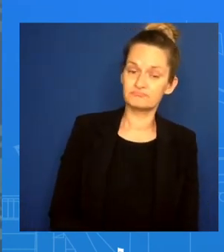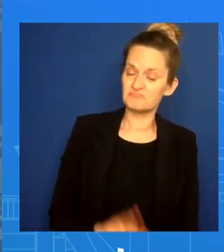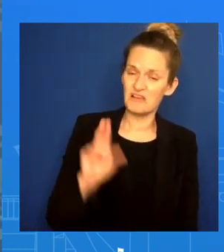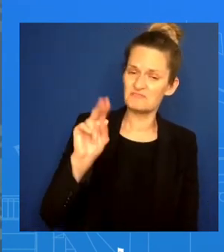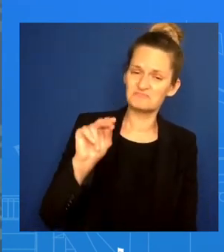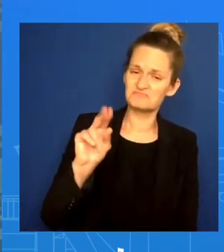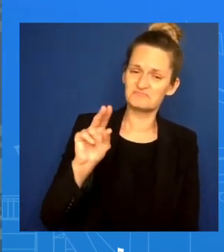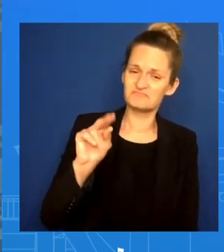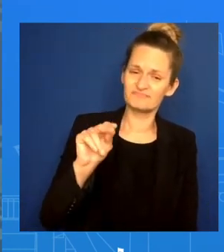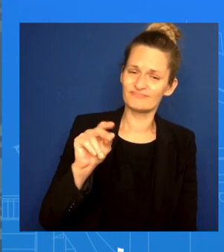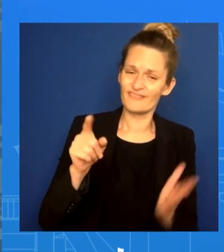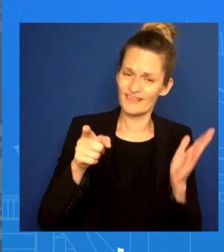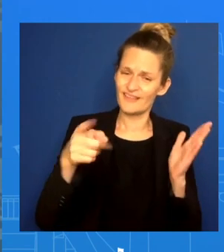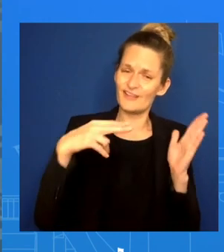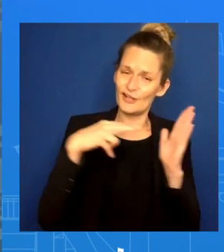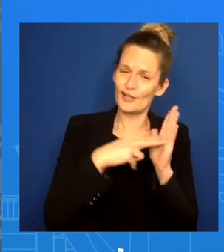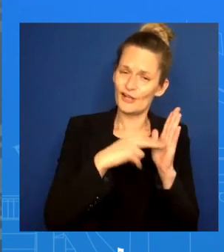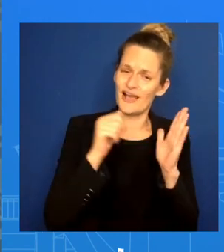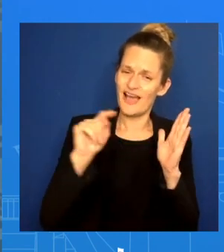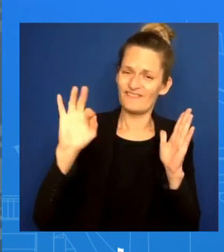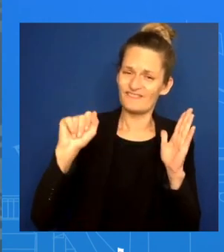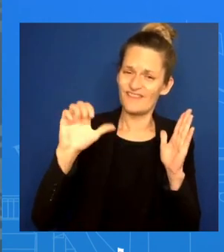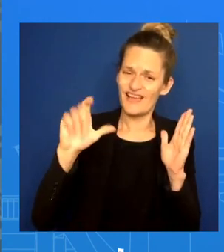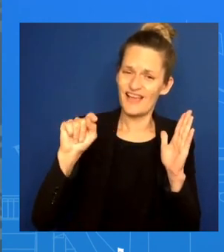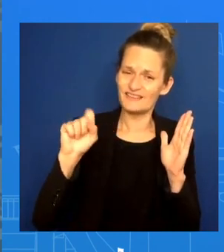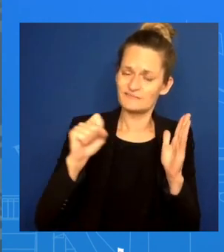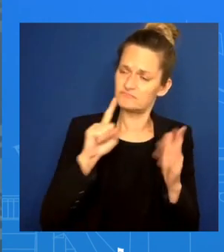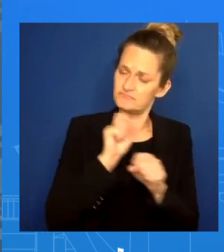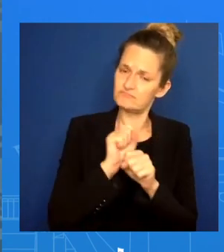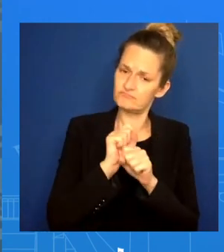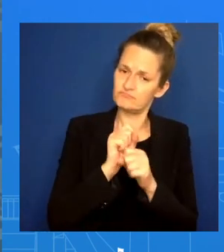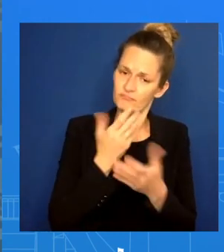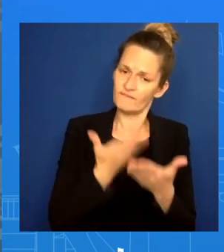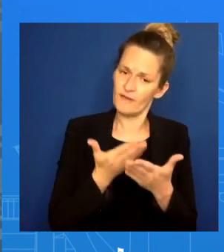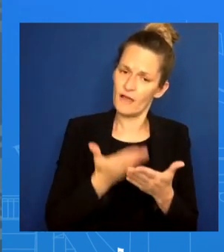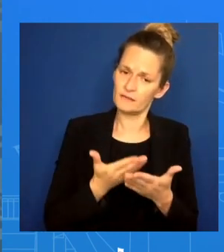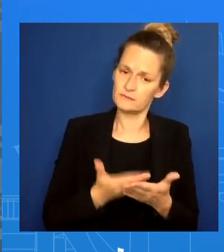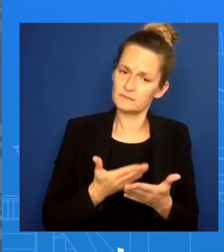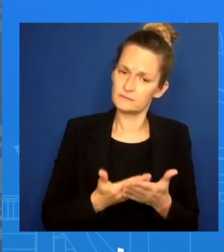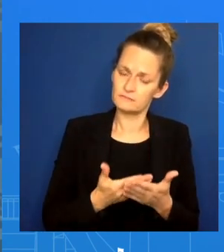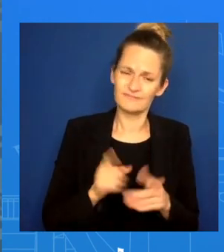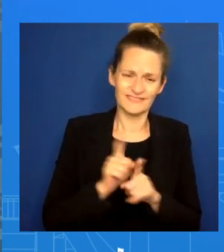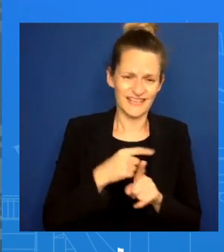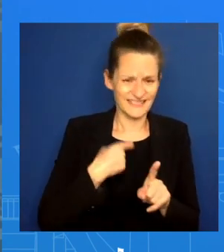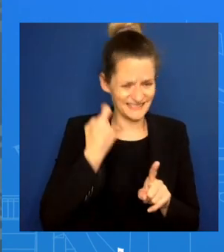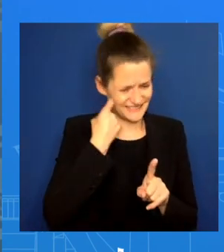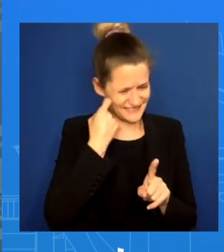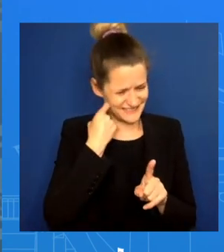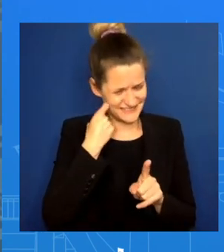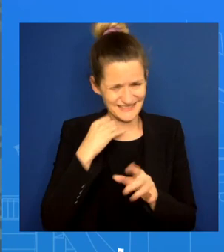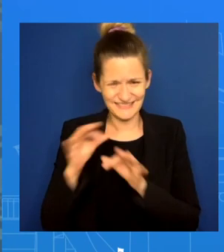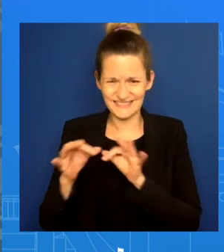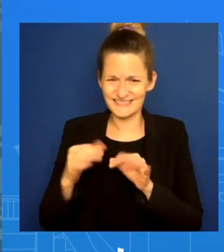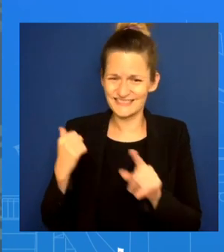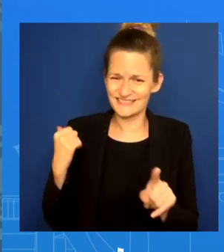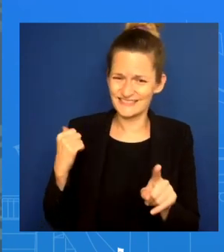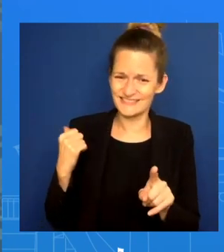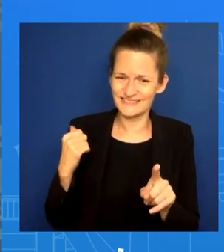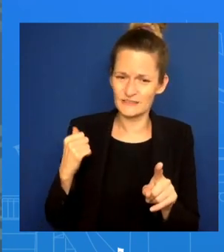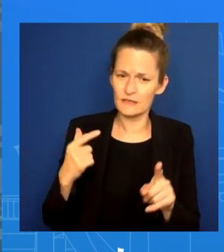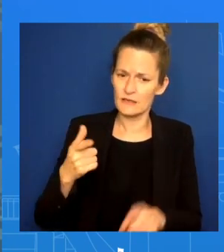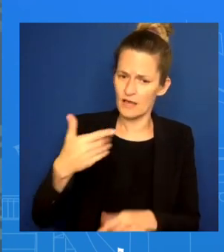the strong labor market, as I just listed out. We had 21 states last week where we saw unemployment